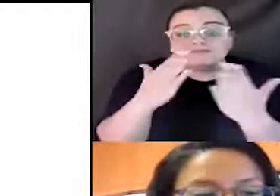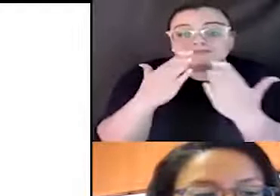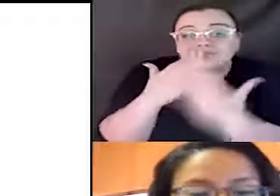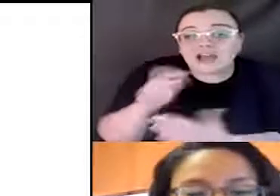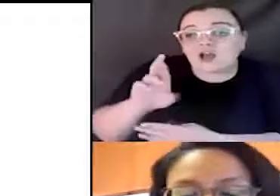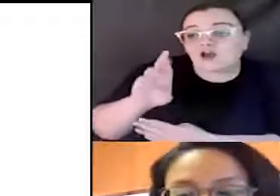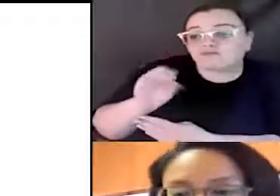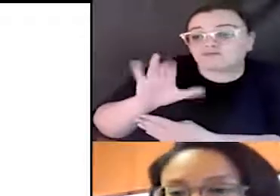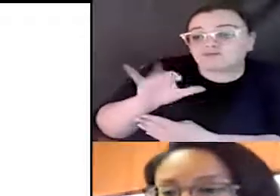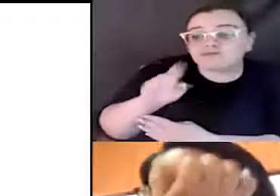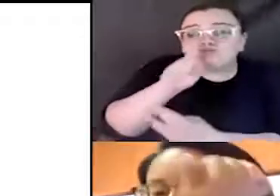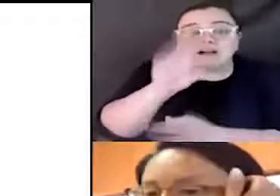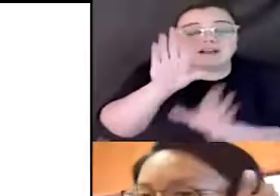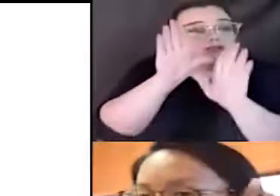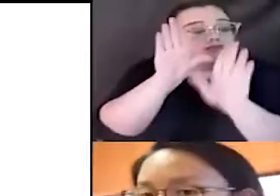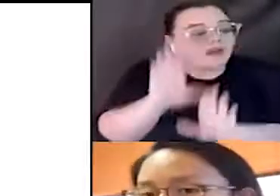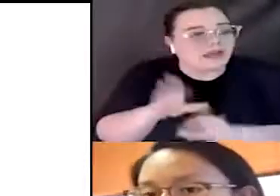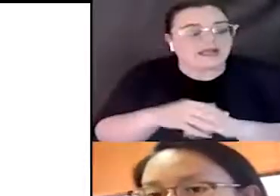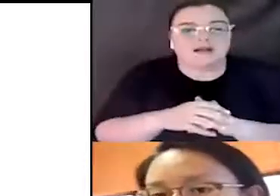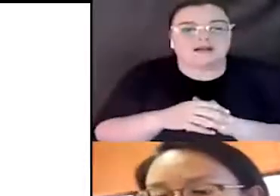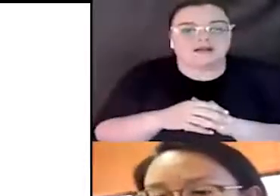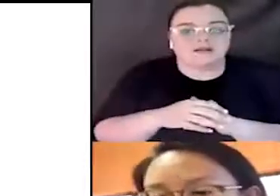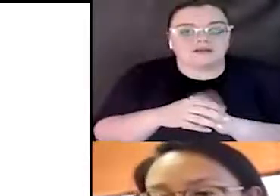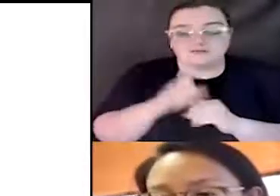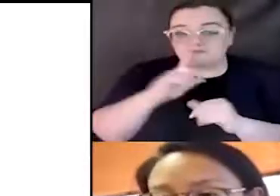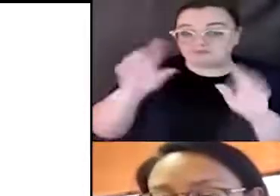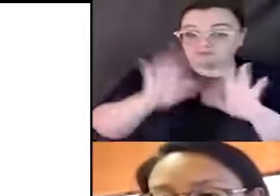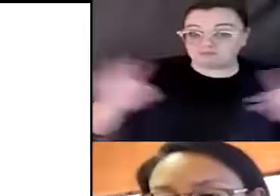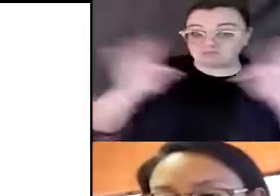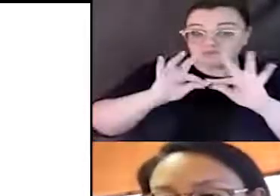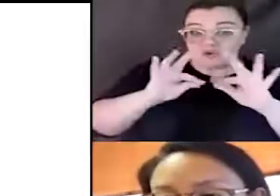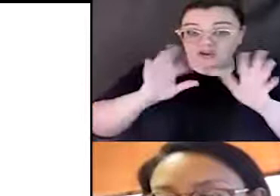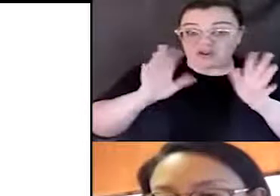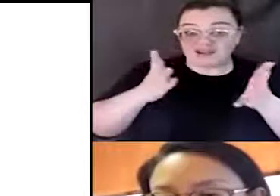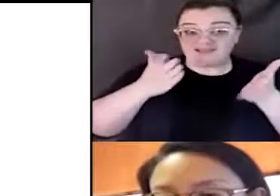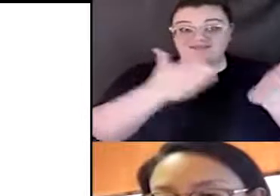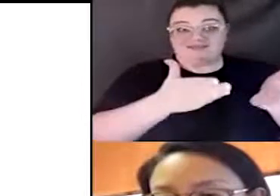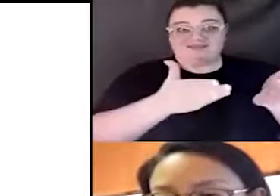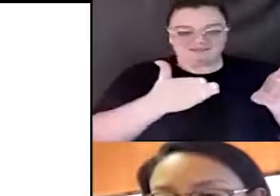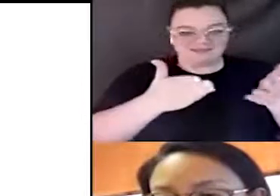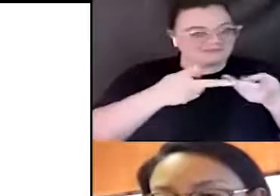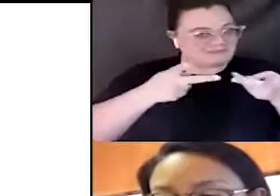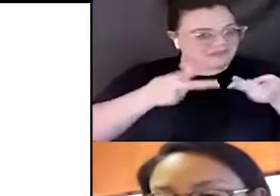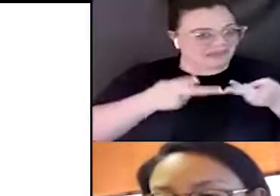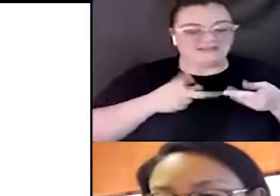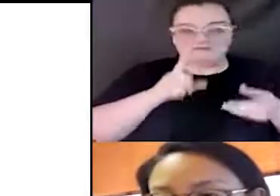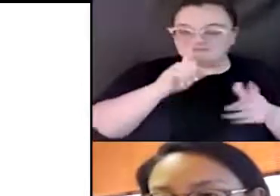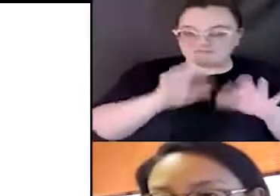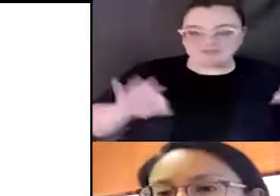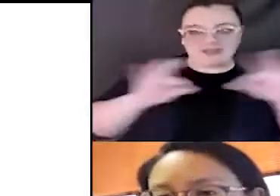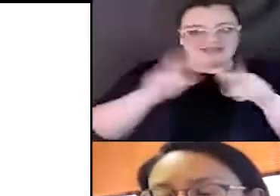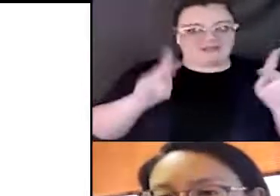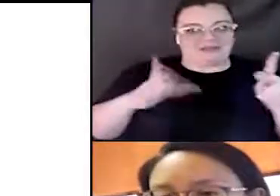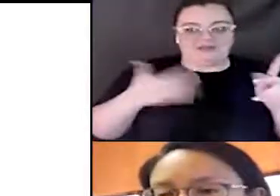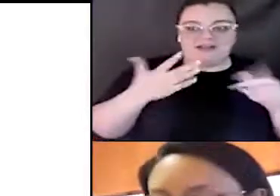What's really great is that such an important place where it's important that people feel safe